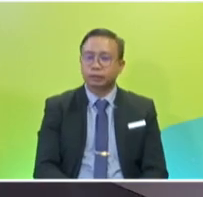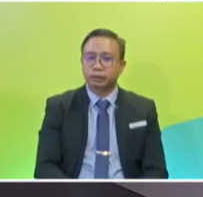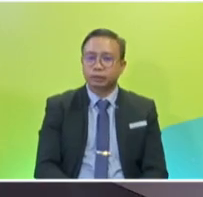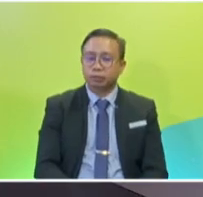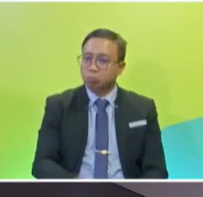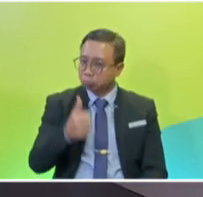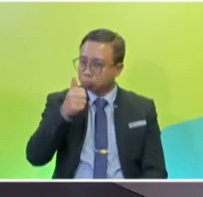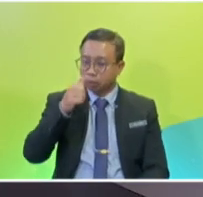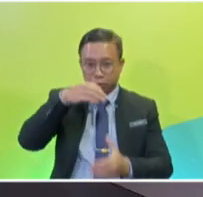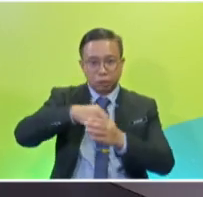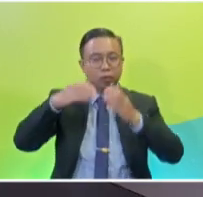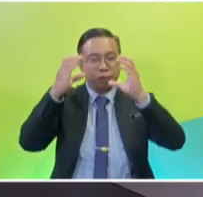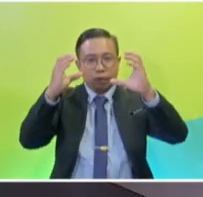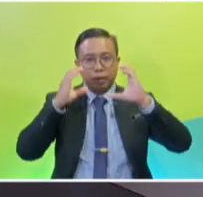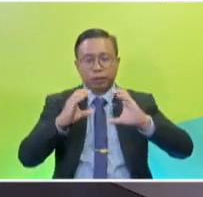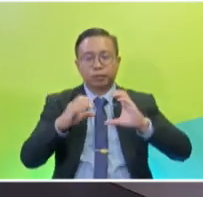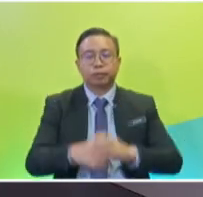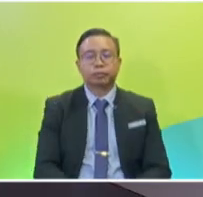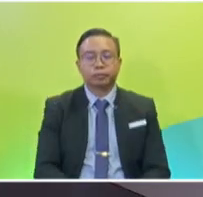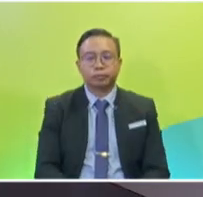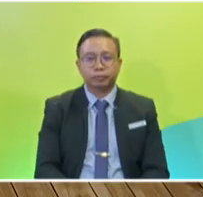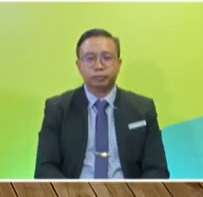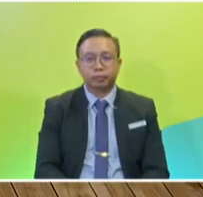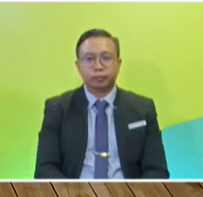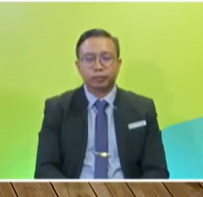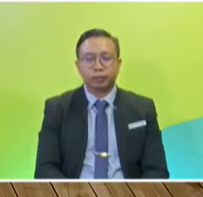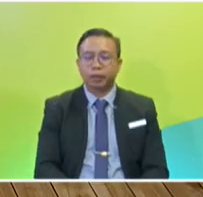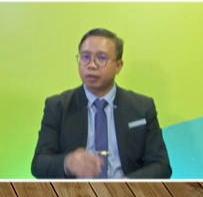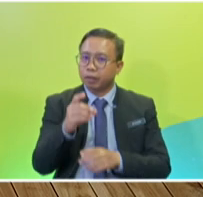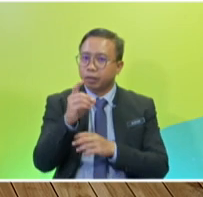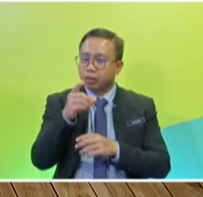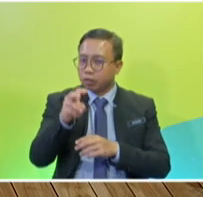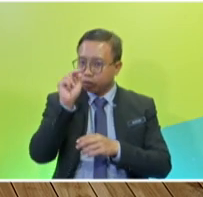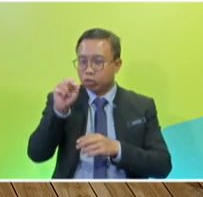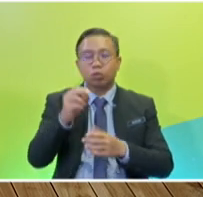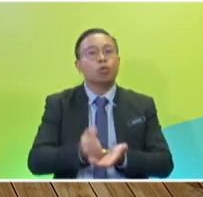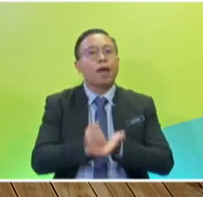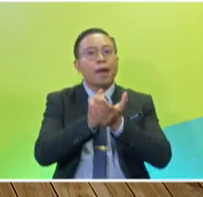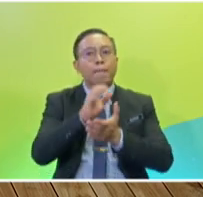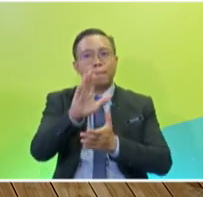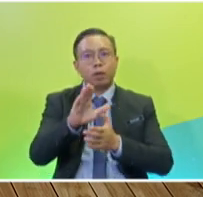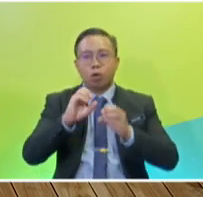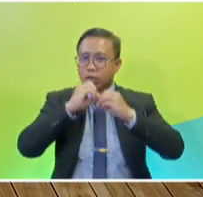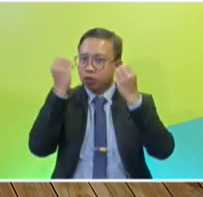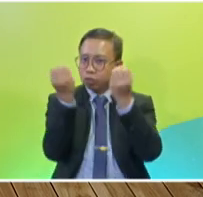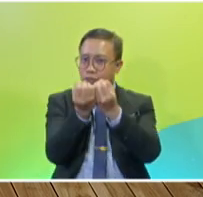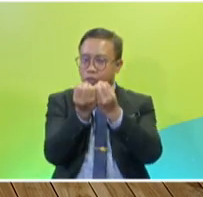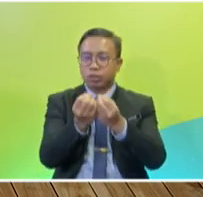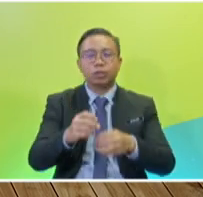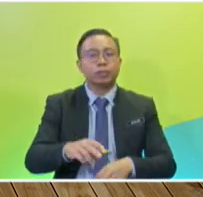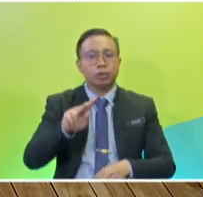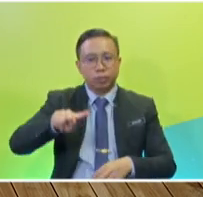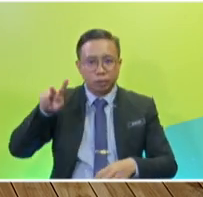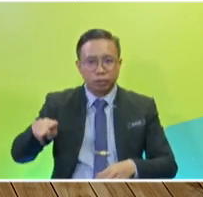your paragraph. All right, and this will be your cohesive devices. You need to have this for your organization marks, people. Mm-hmm. All